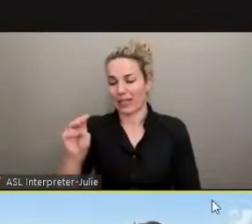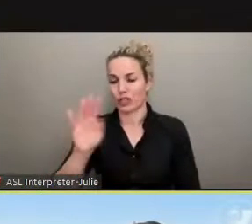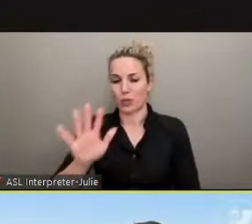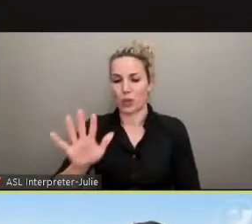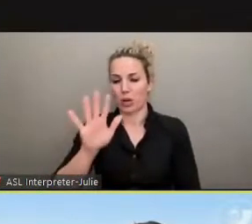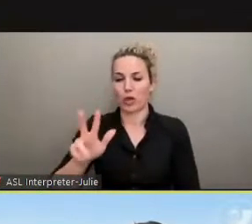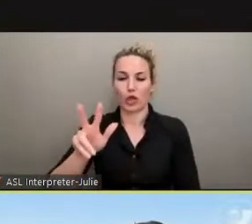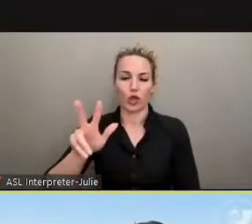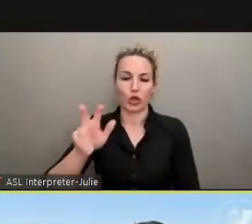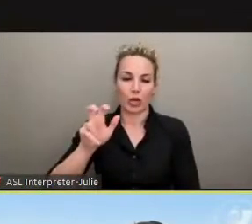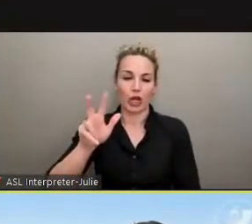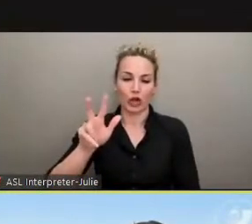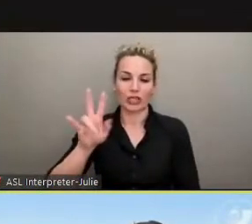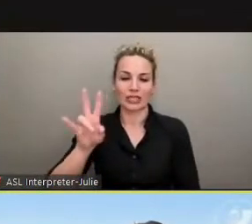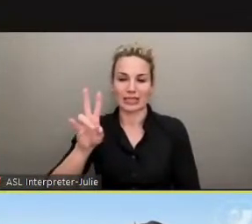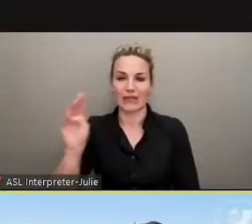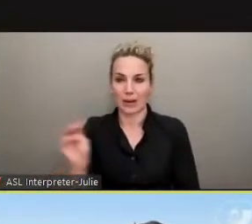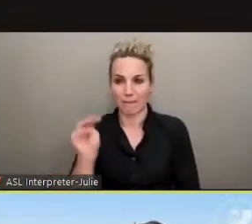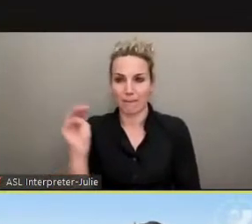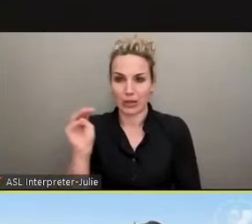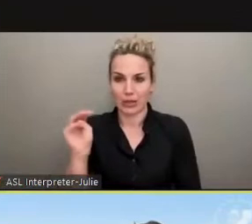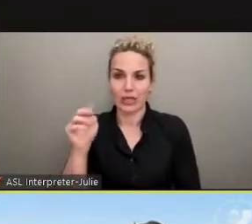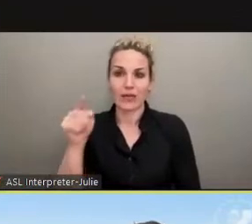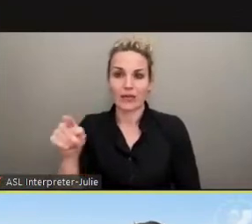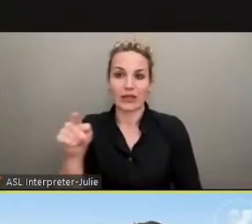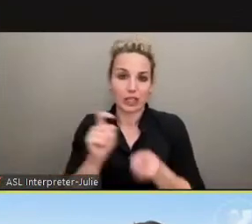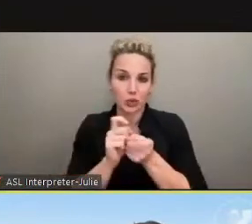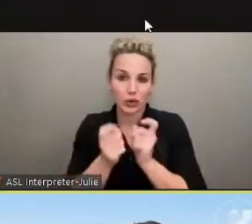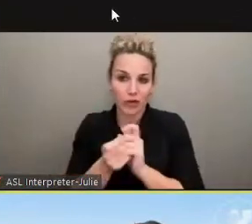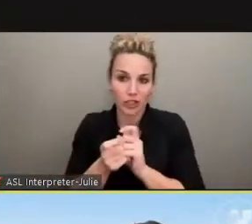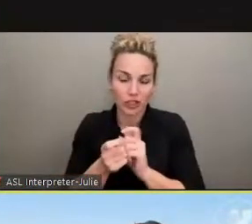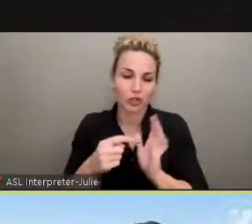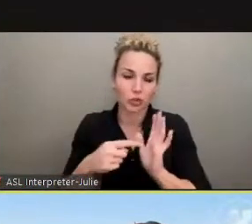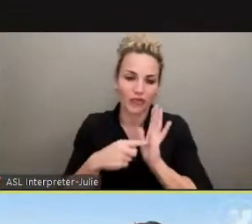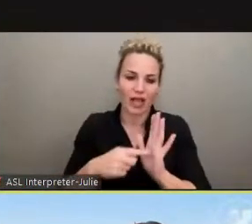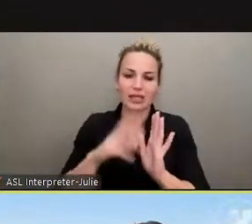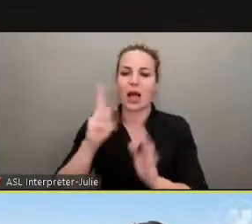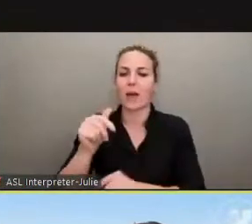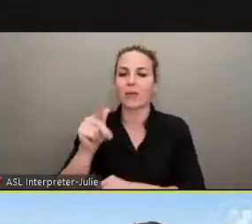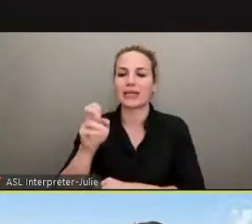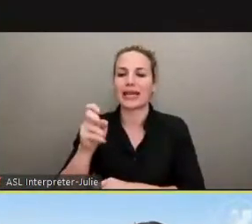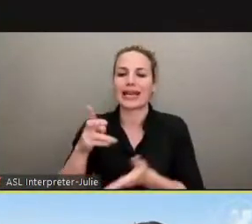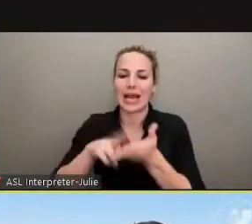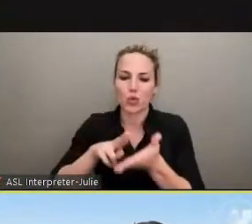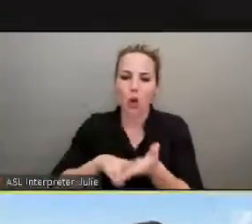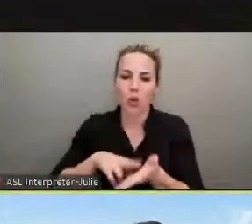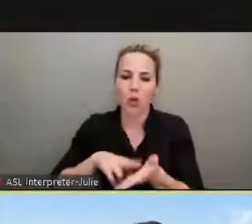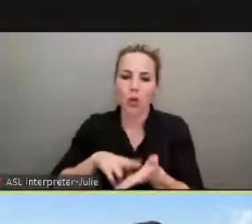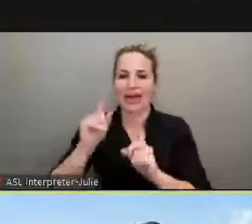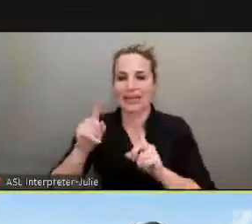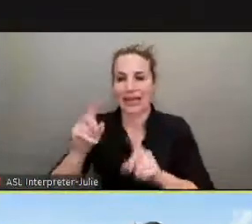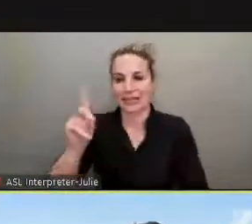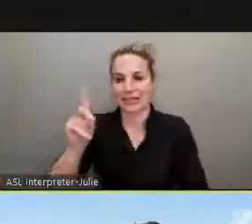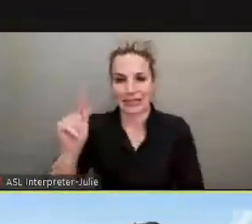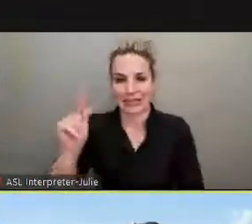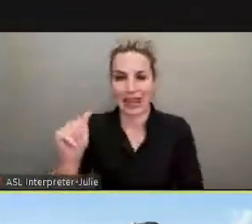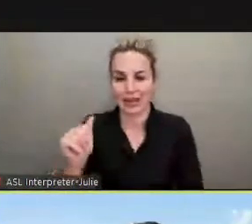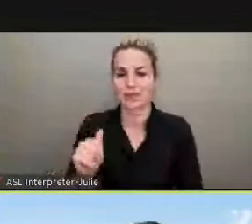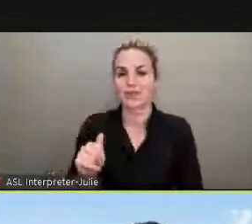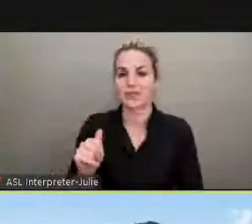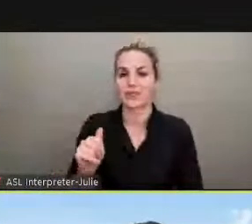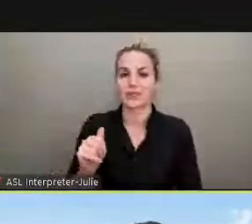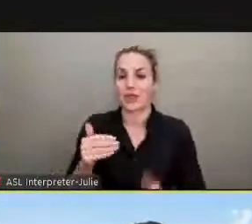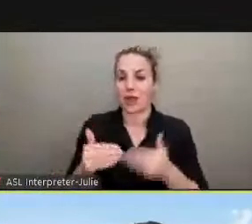approximately $337 million. These revisions reflect updated enrollment and attendance data. Building upon